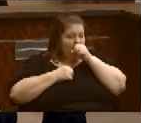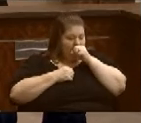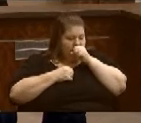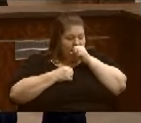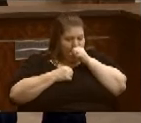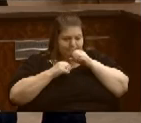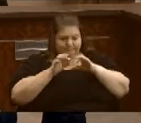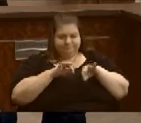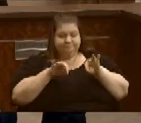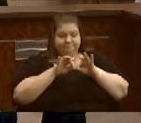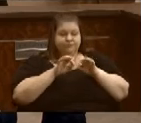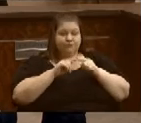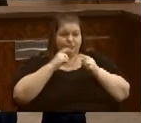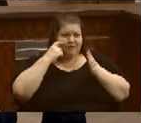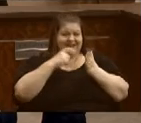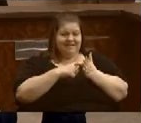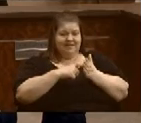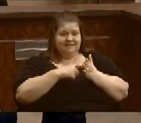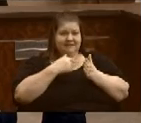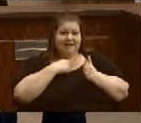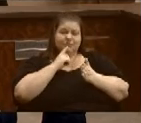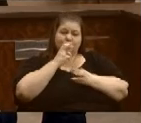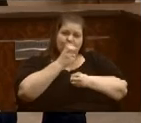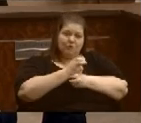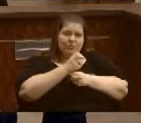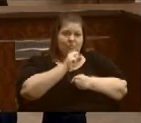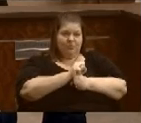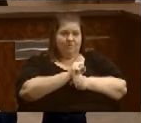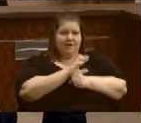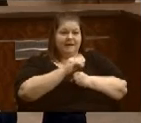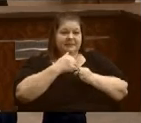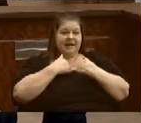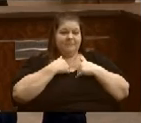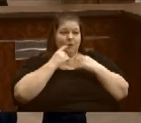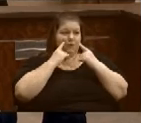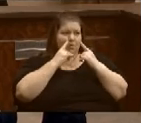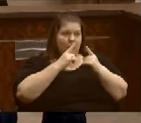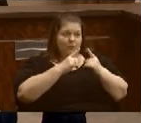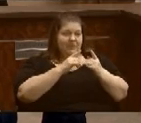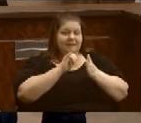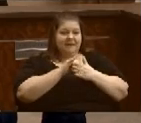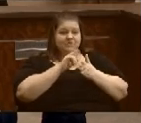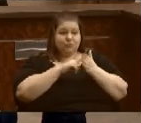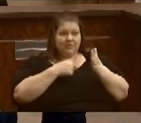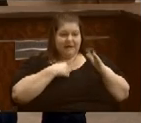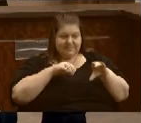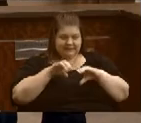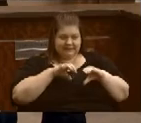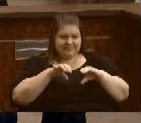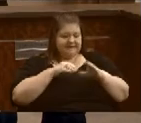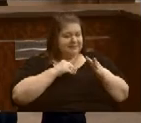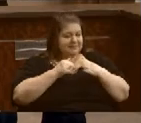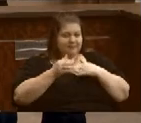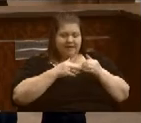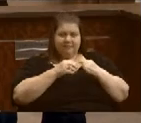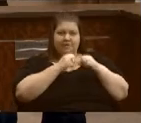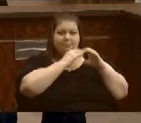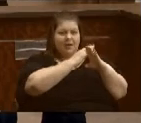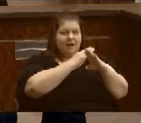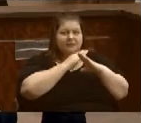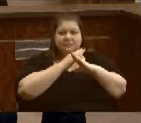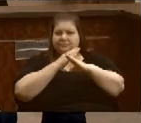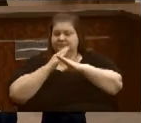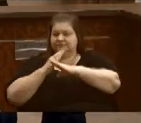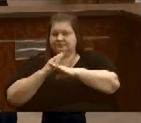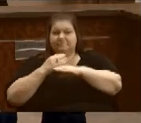to recognize that we have to work hard and always have a goal. That is what I did in spite of the roadblock. I found